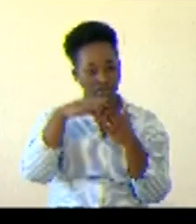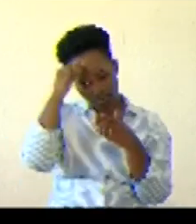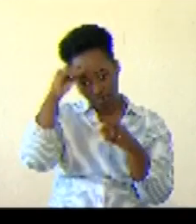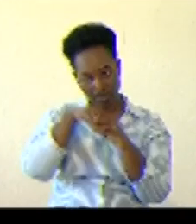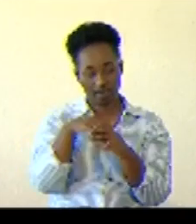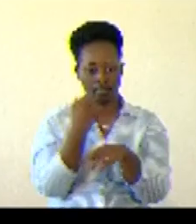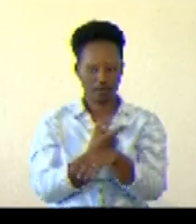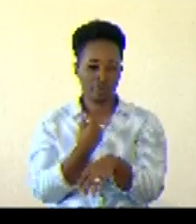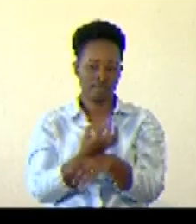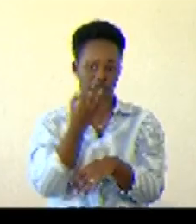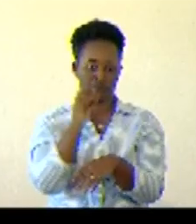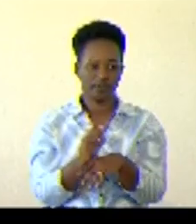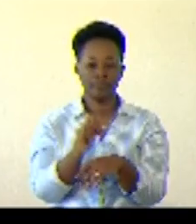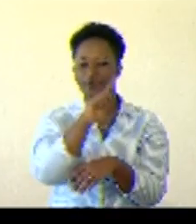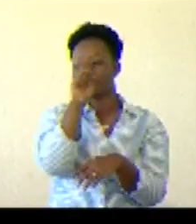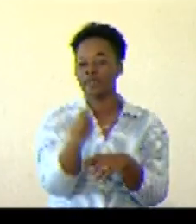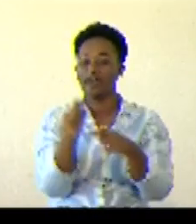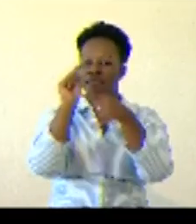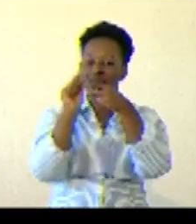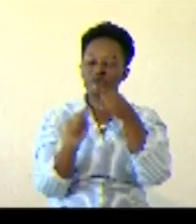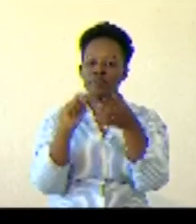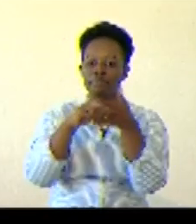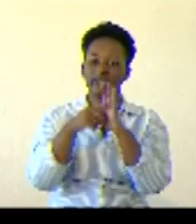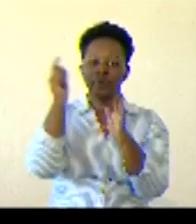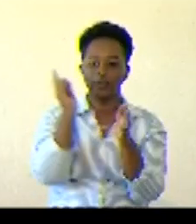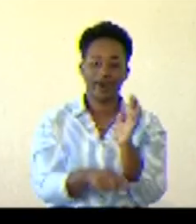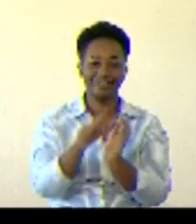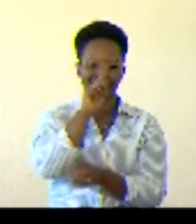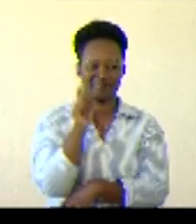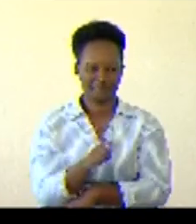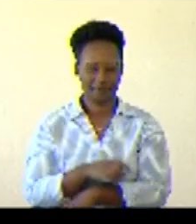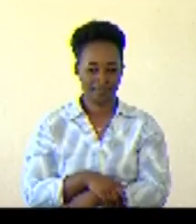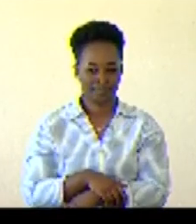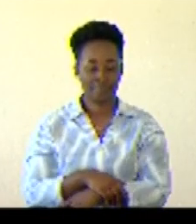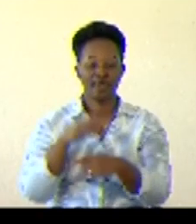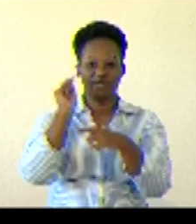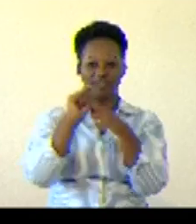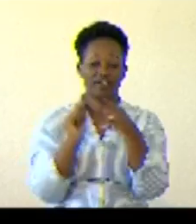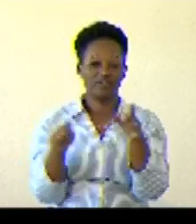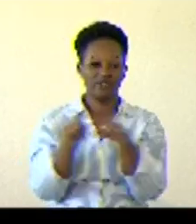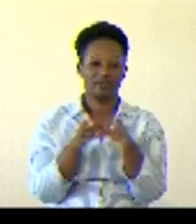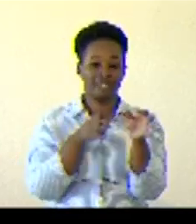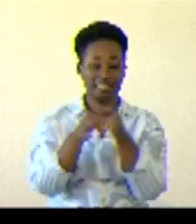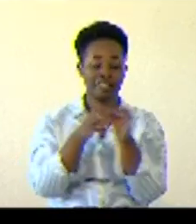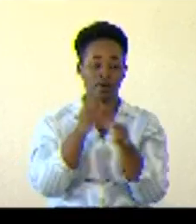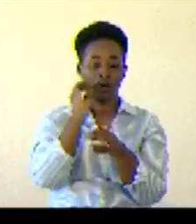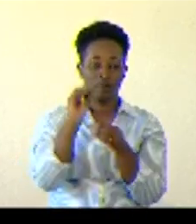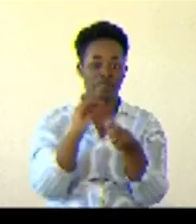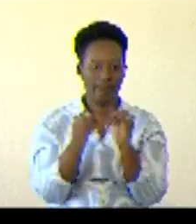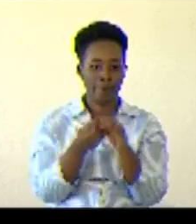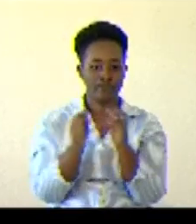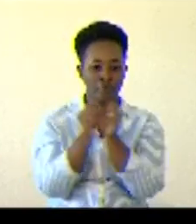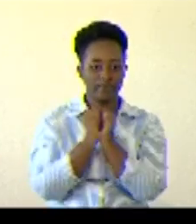what is a fraction? So we're saying a fraction is an expression of numbers with a